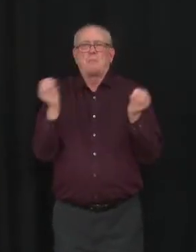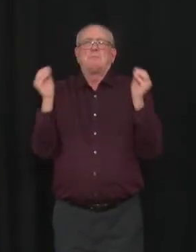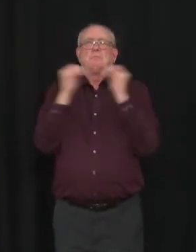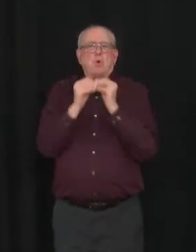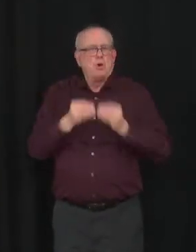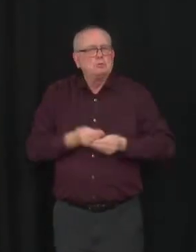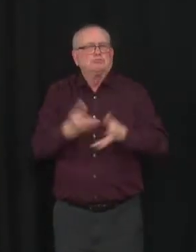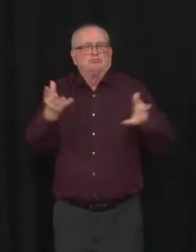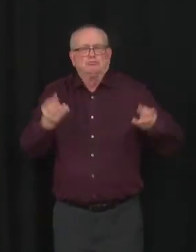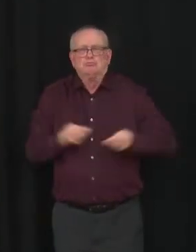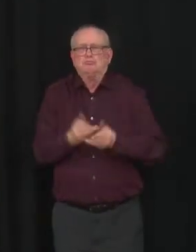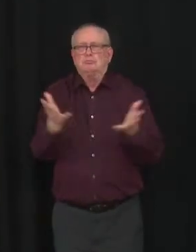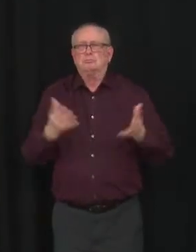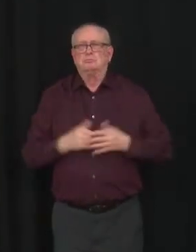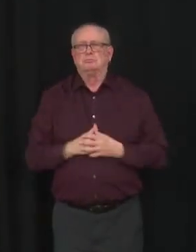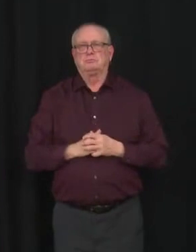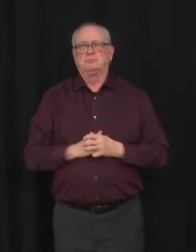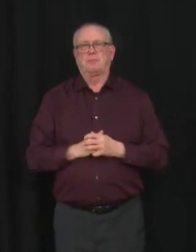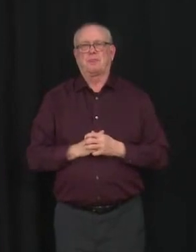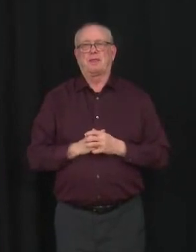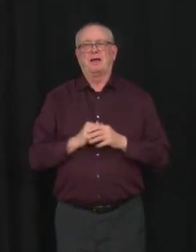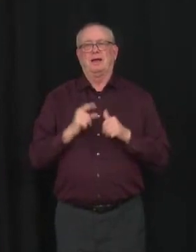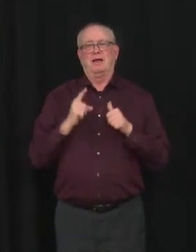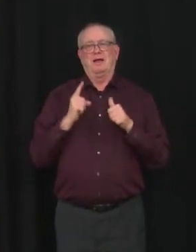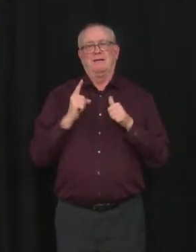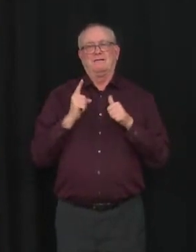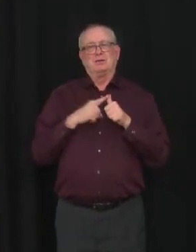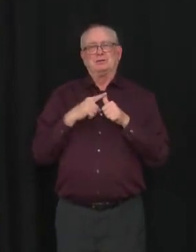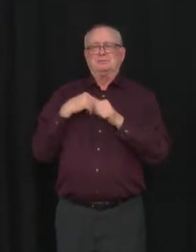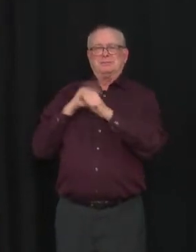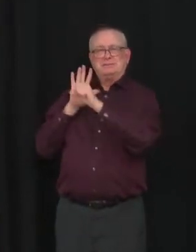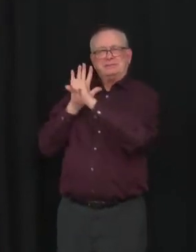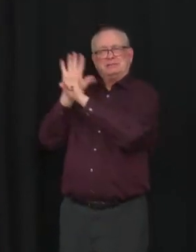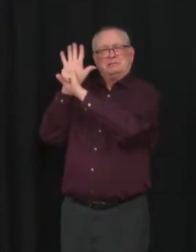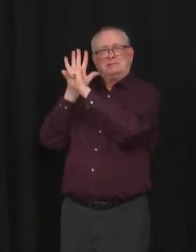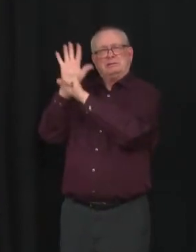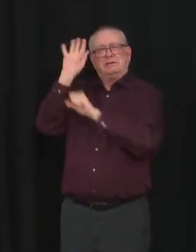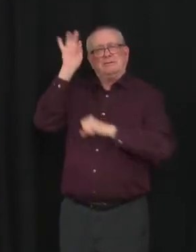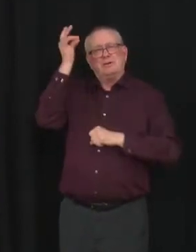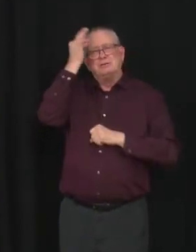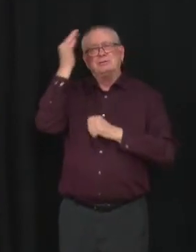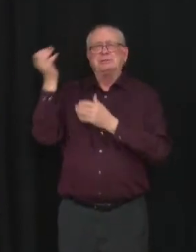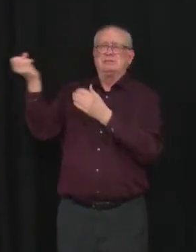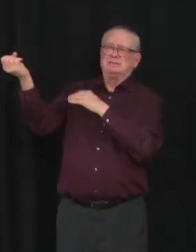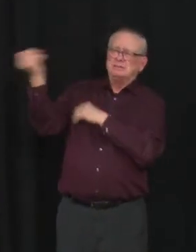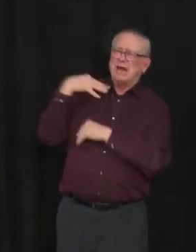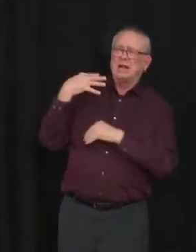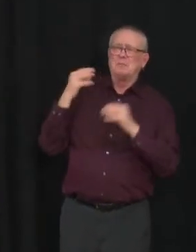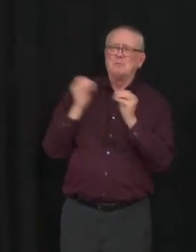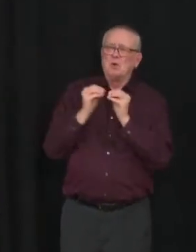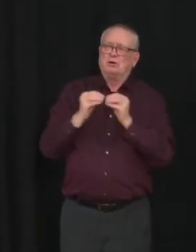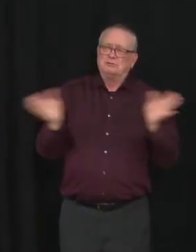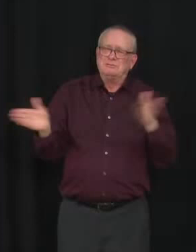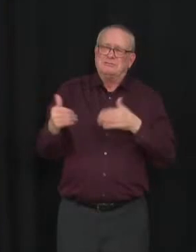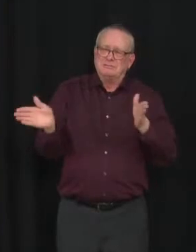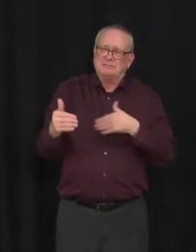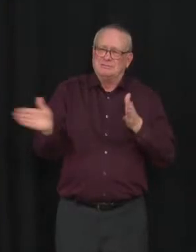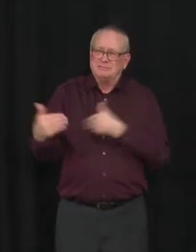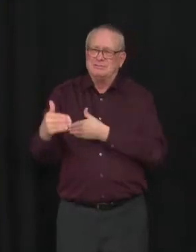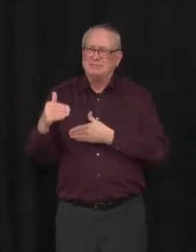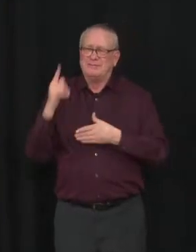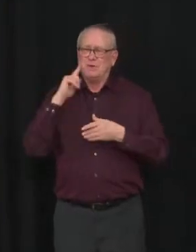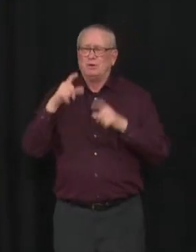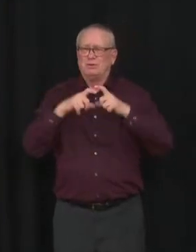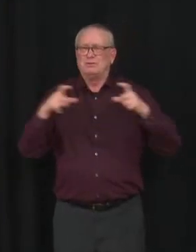possible. First, we continue to push the federal government to send us more test kits and to accelerate approval of